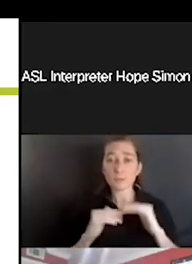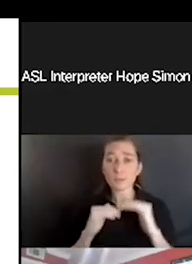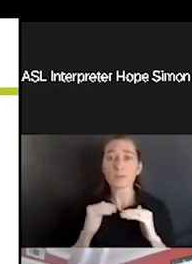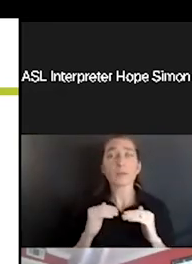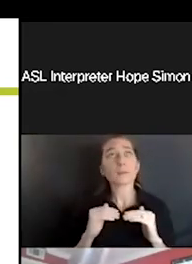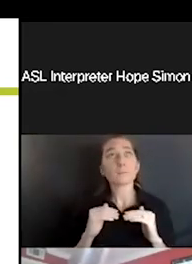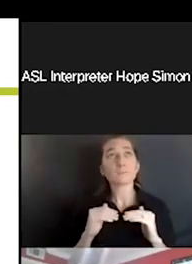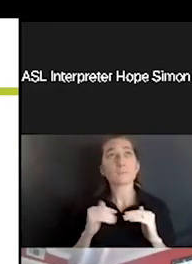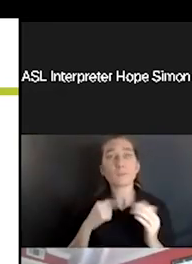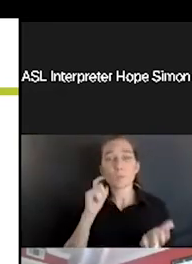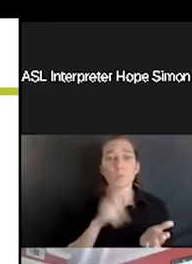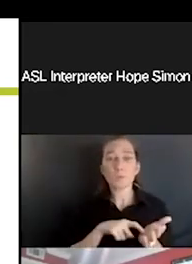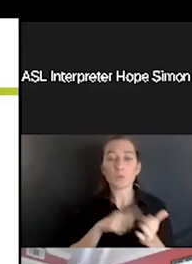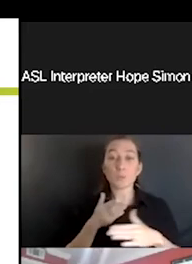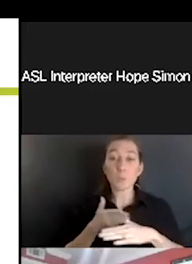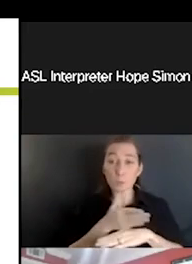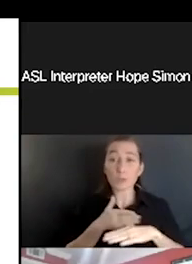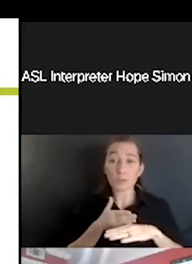just wood buildings, but it happens across